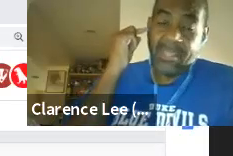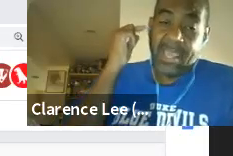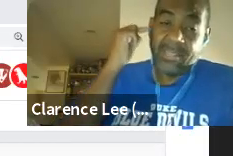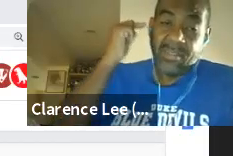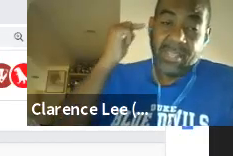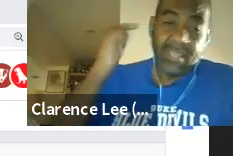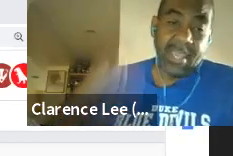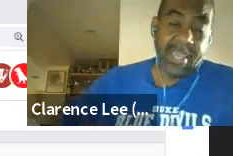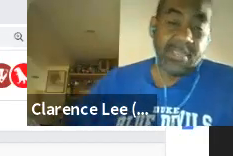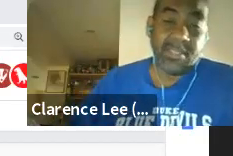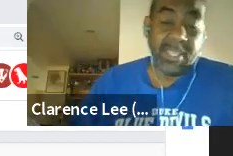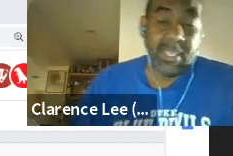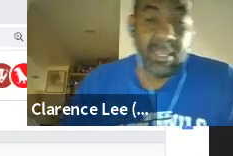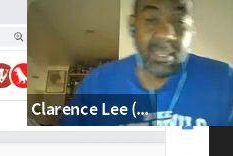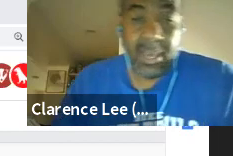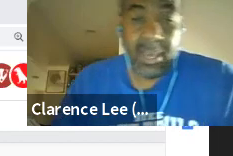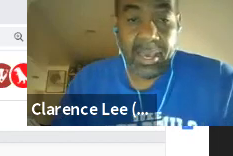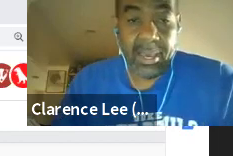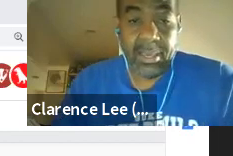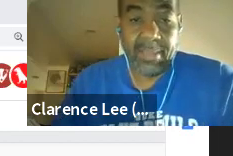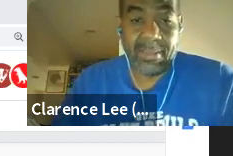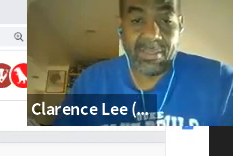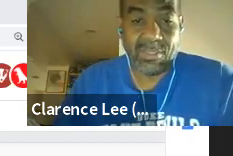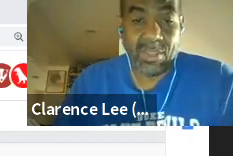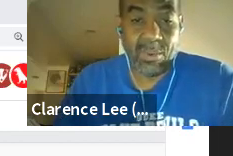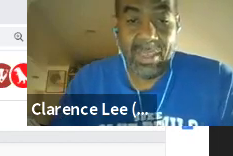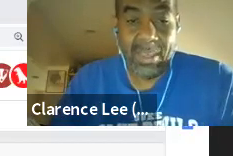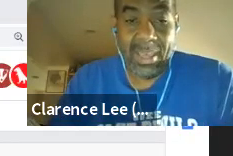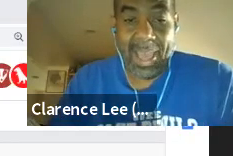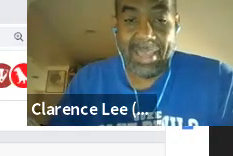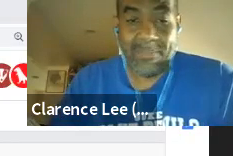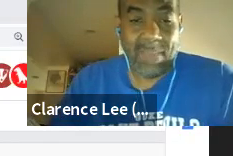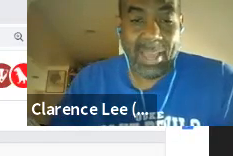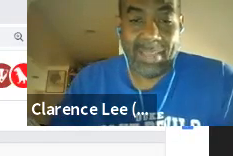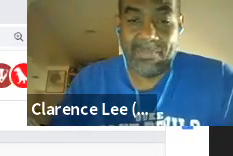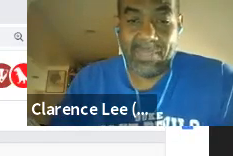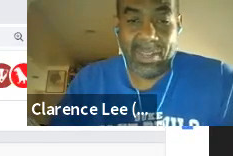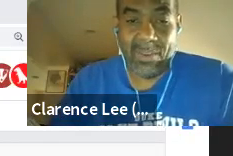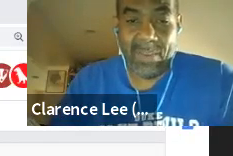my tags do not say ANC. So I